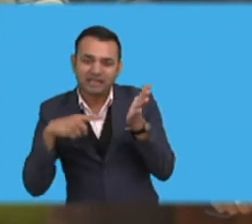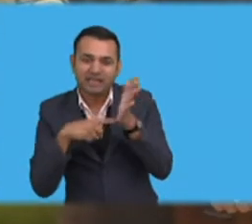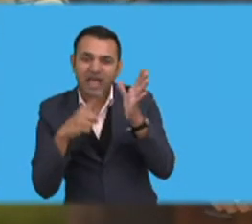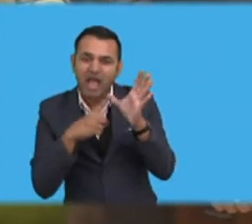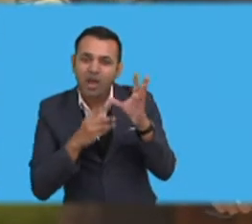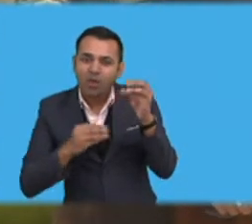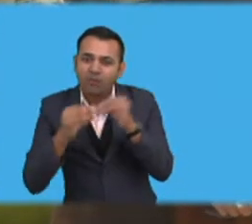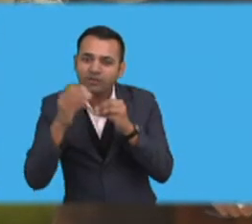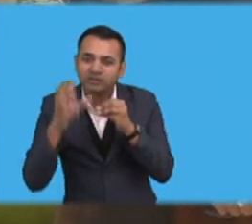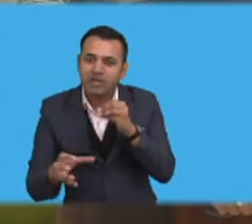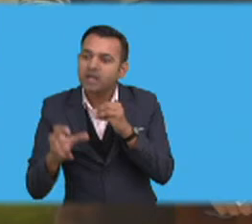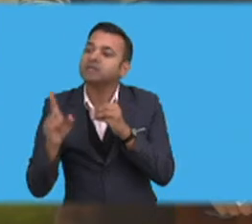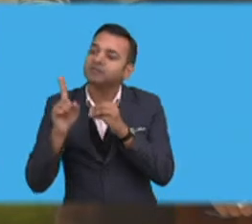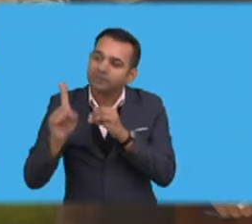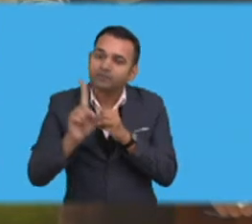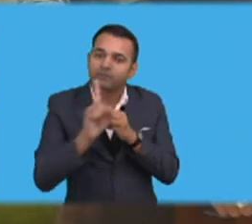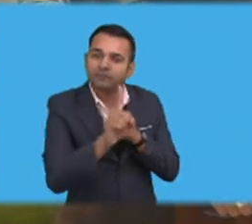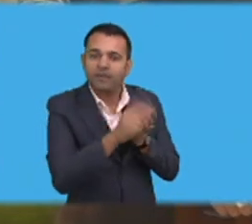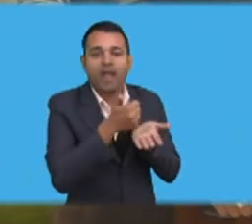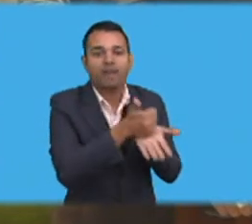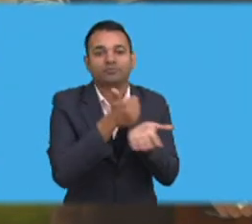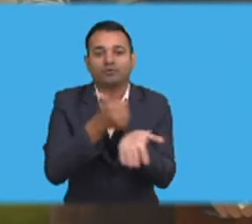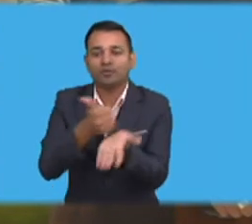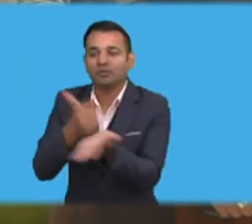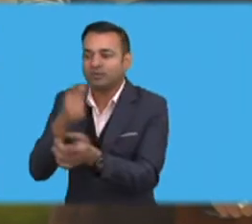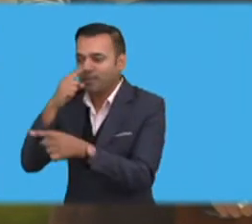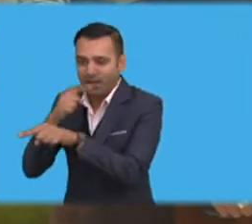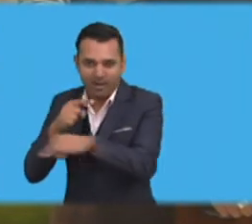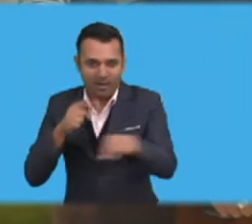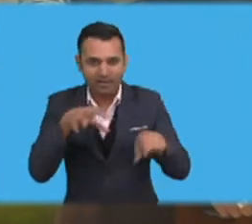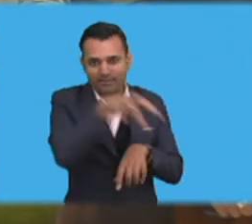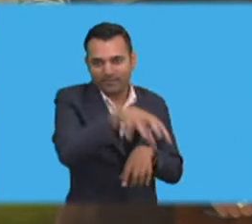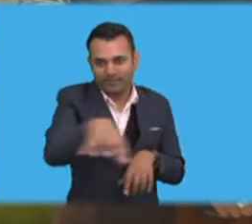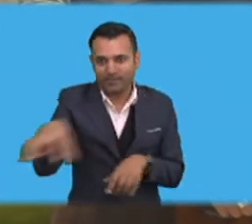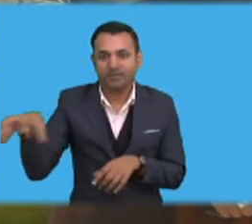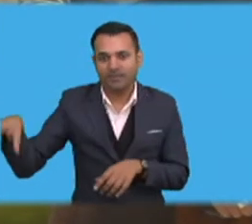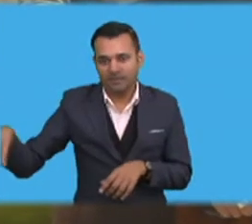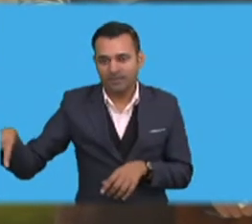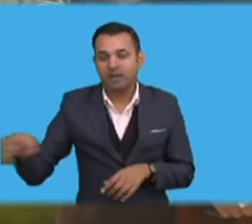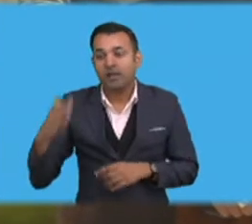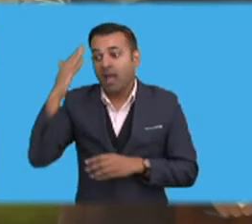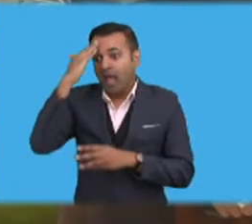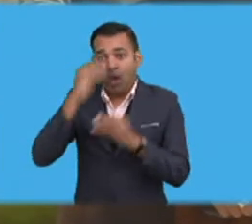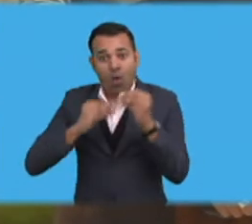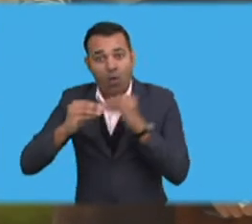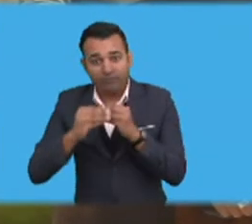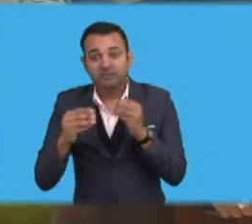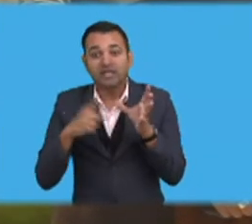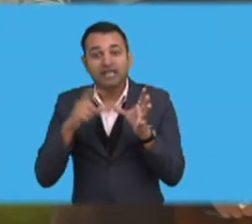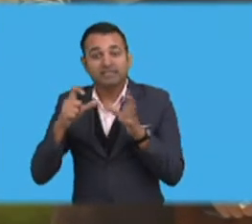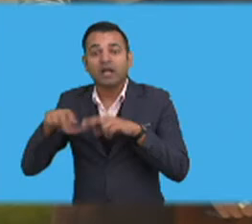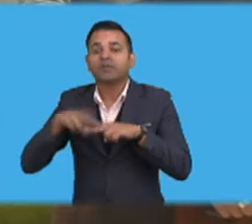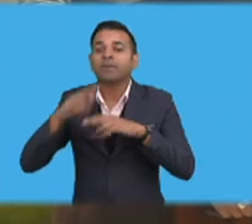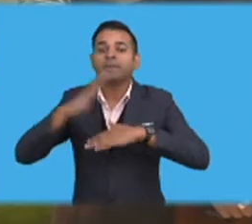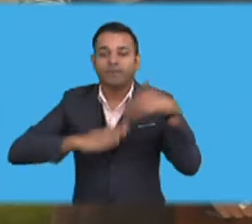been assisting in this area. The ACCF head office is under construction at the LTA building in Valelevu, Nasinu, and